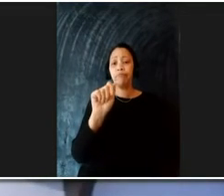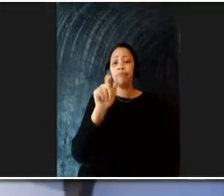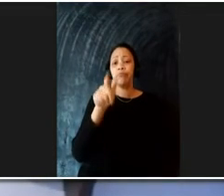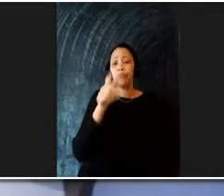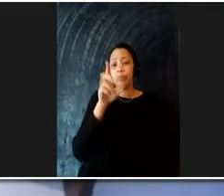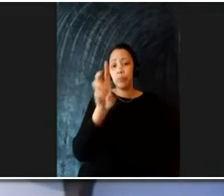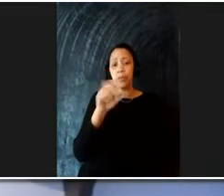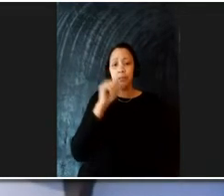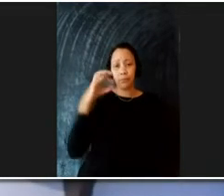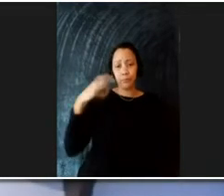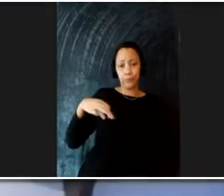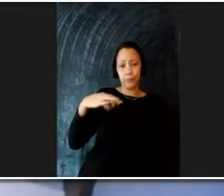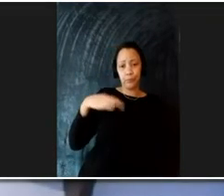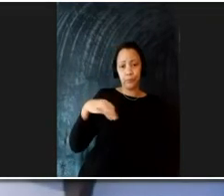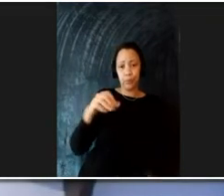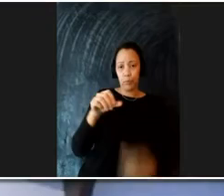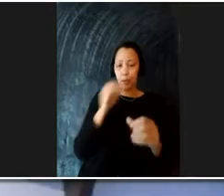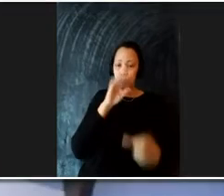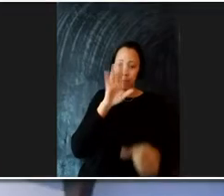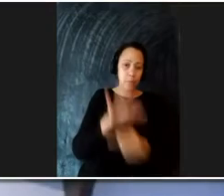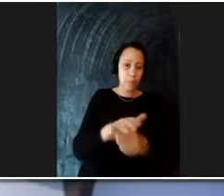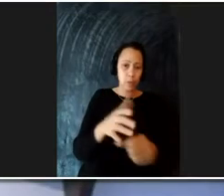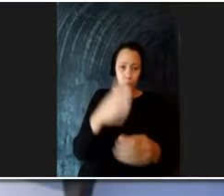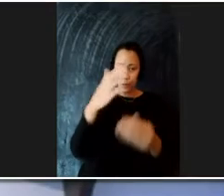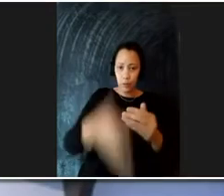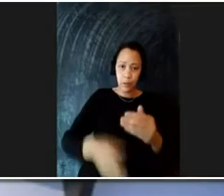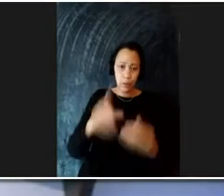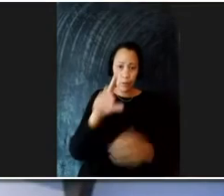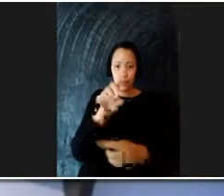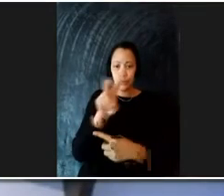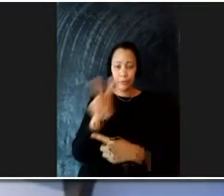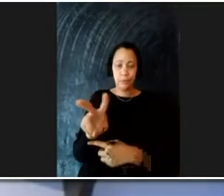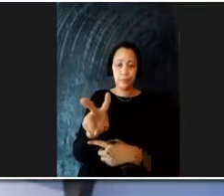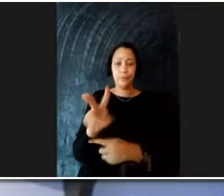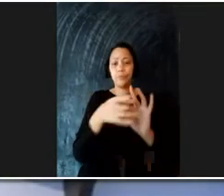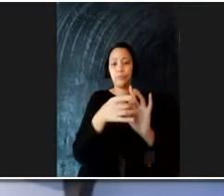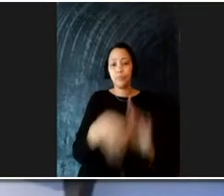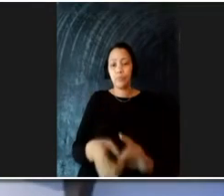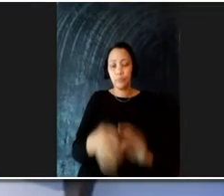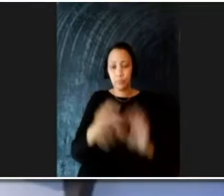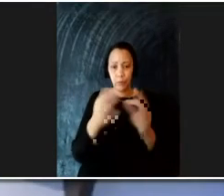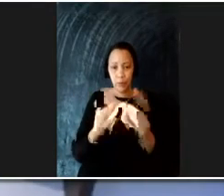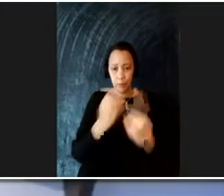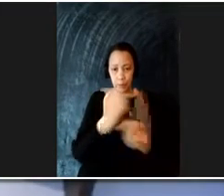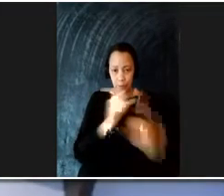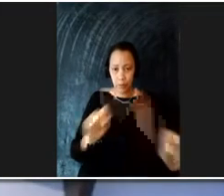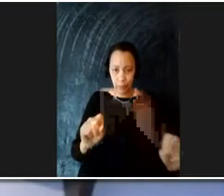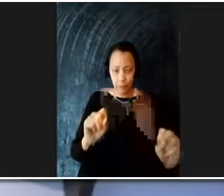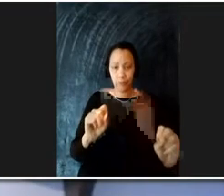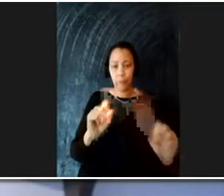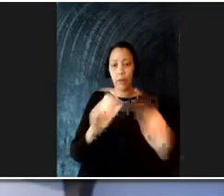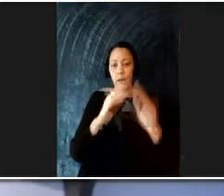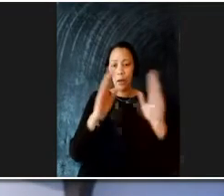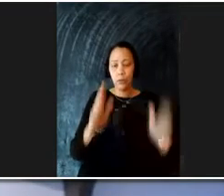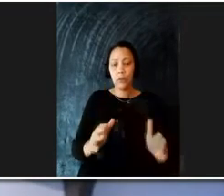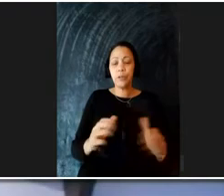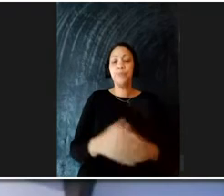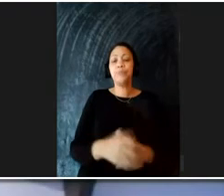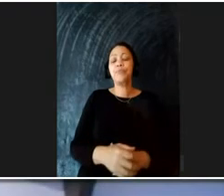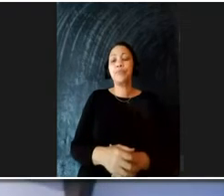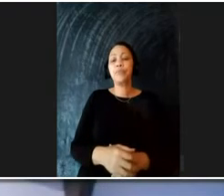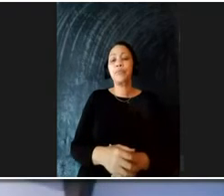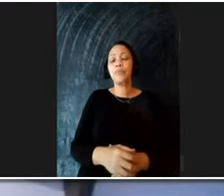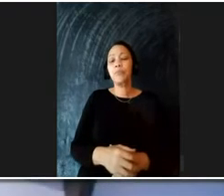concerns right now with um our clients and for survivors as a whole in New York City is that